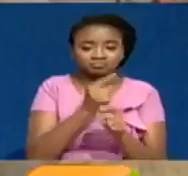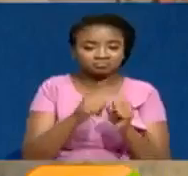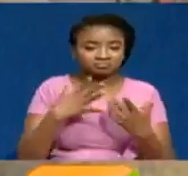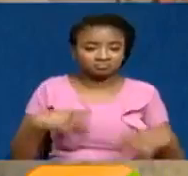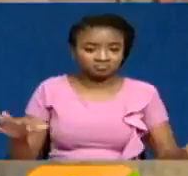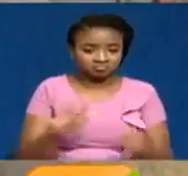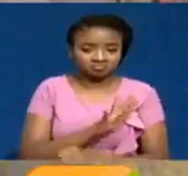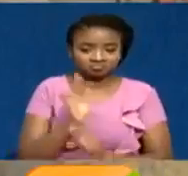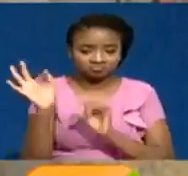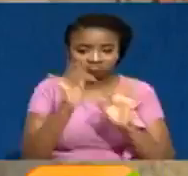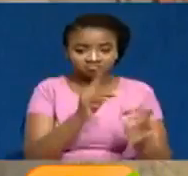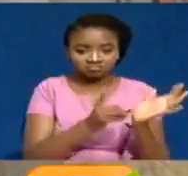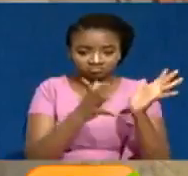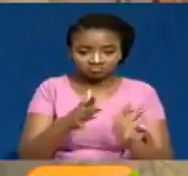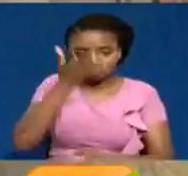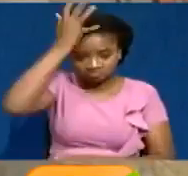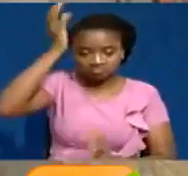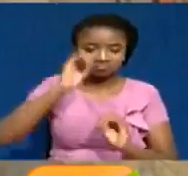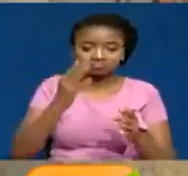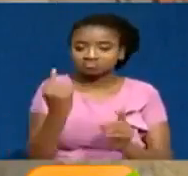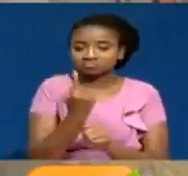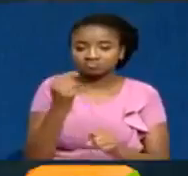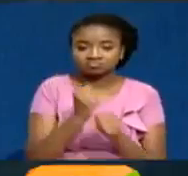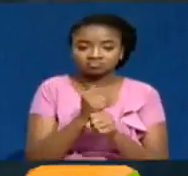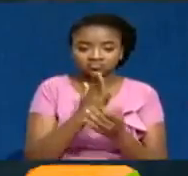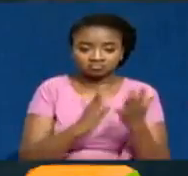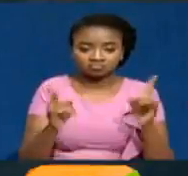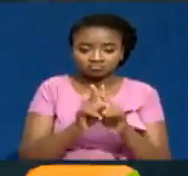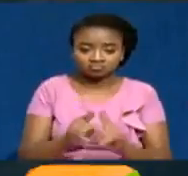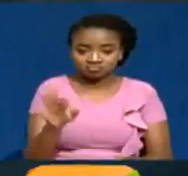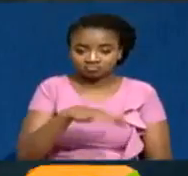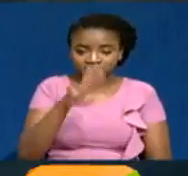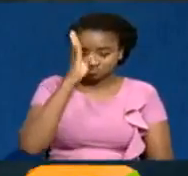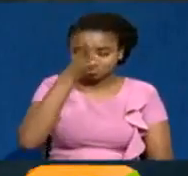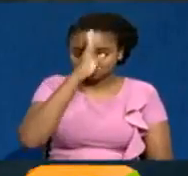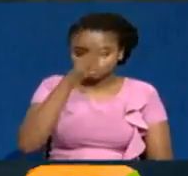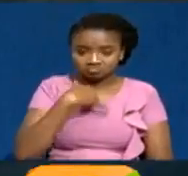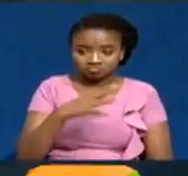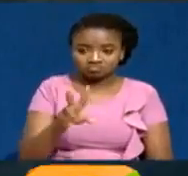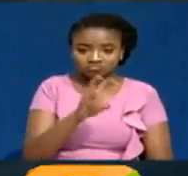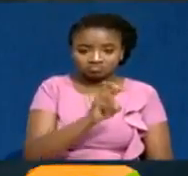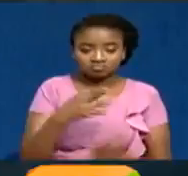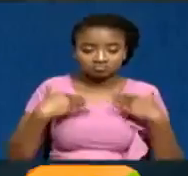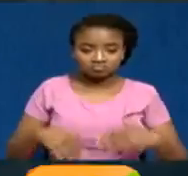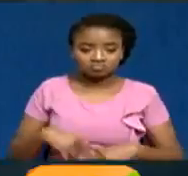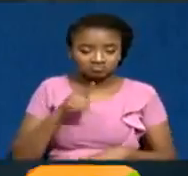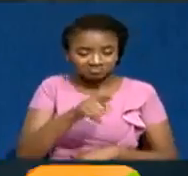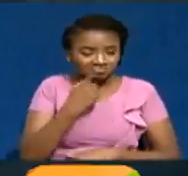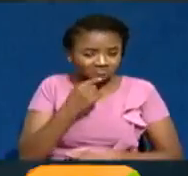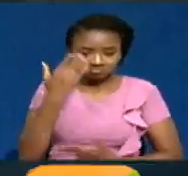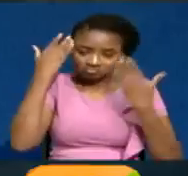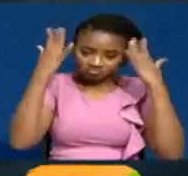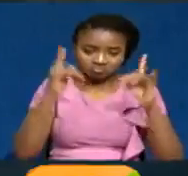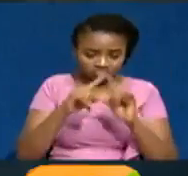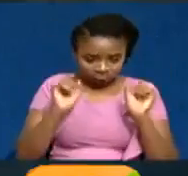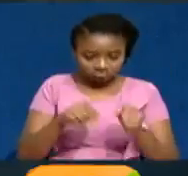capacity. In Bungoma, the County Referral Hospital morgue has 20 unclaimed bodies, yet it has a capacity to